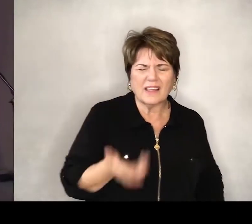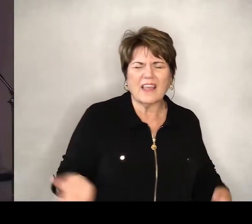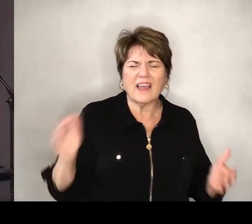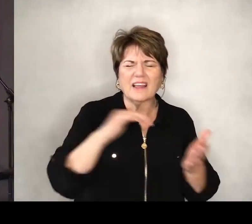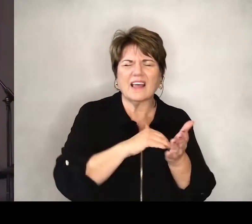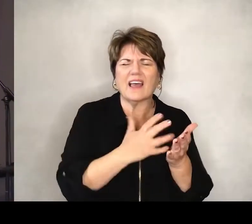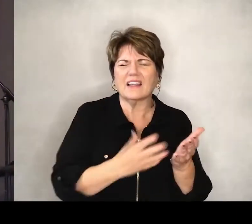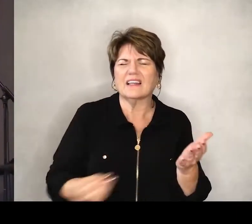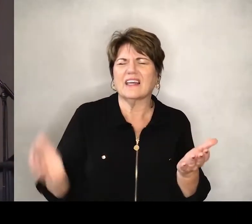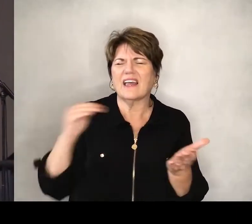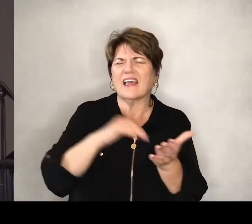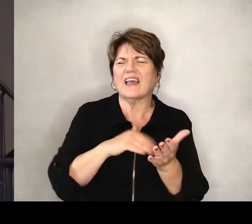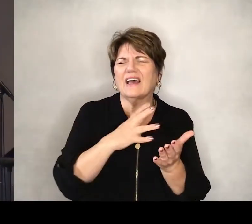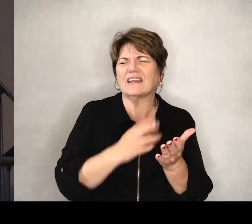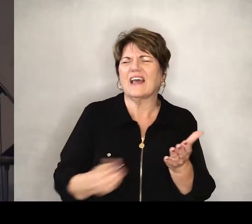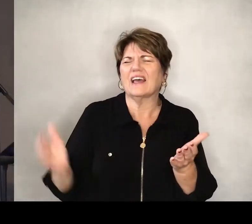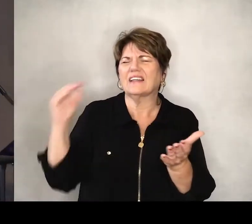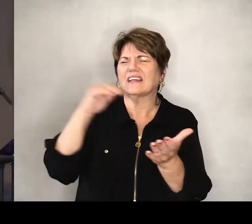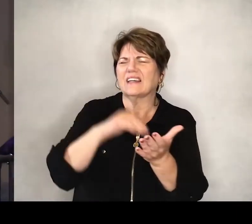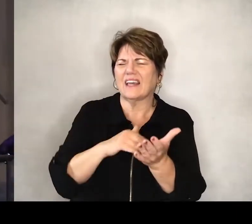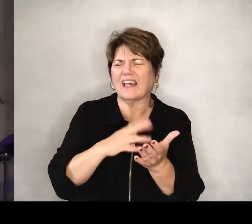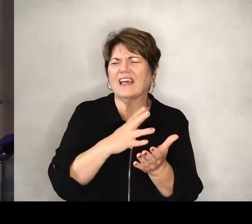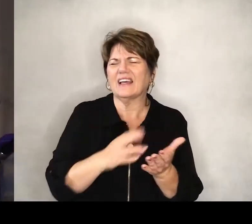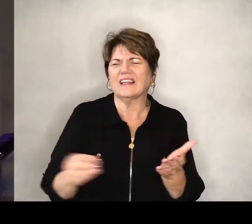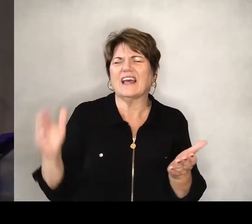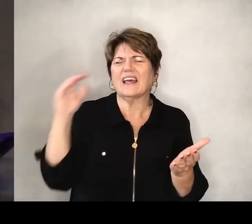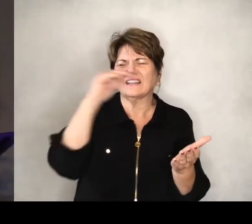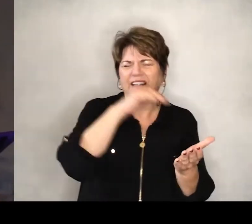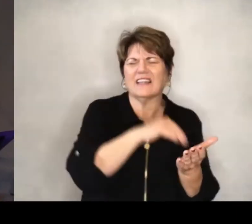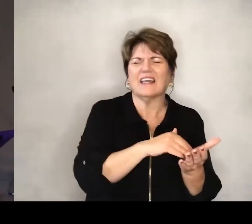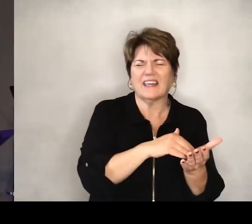oh, again and again.